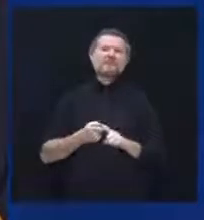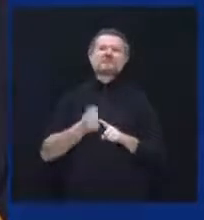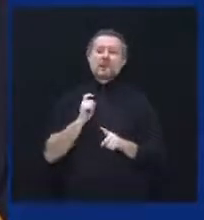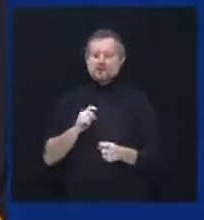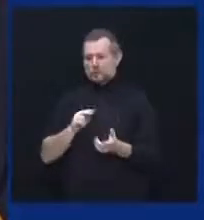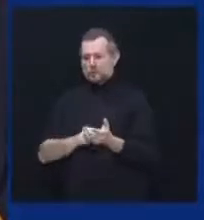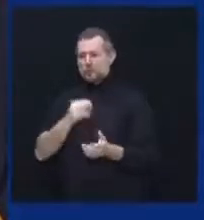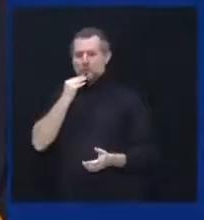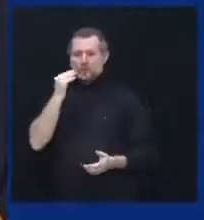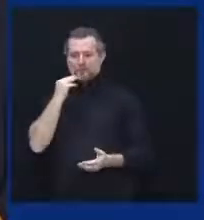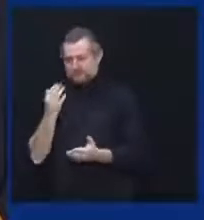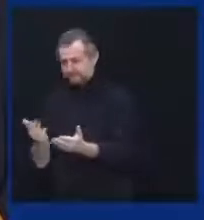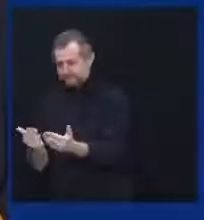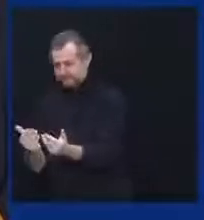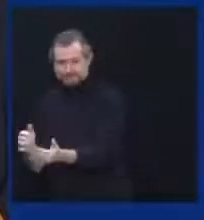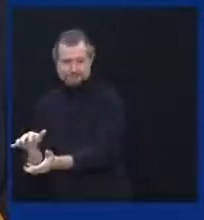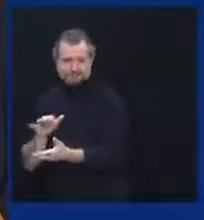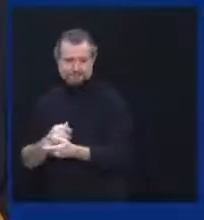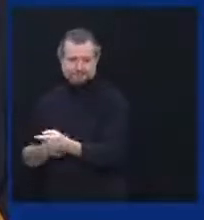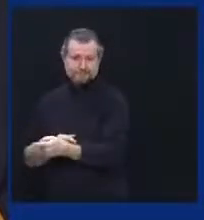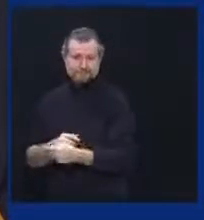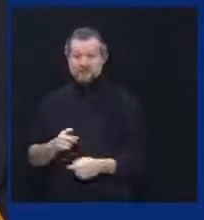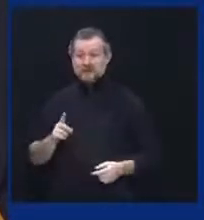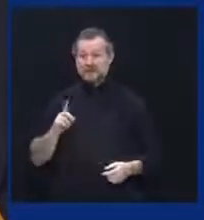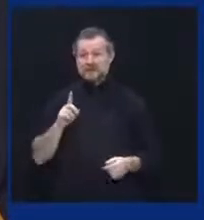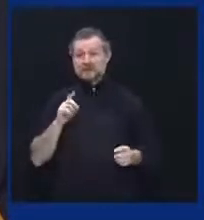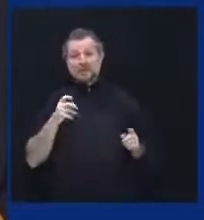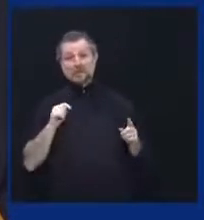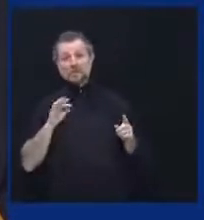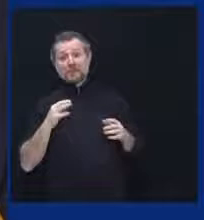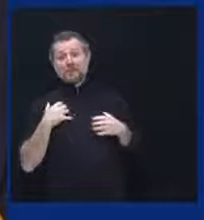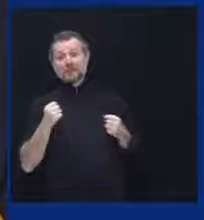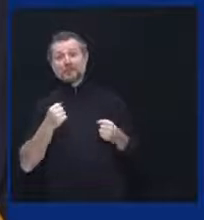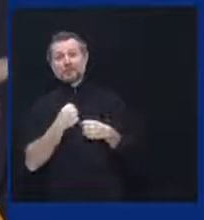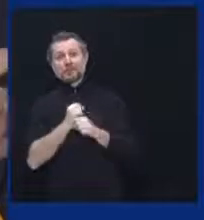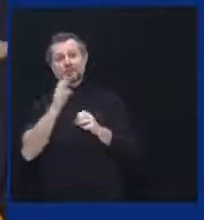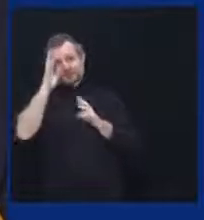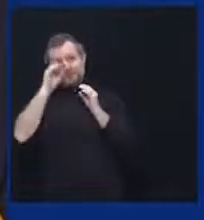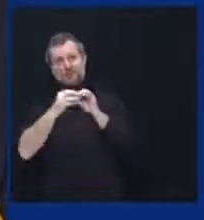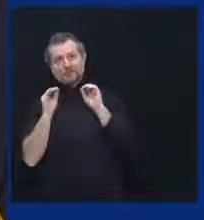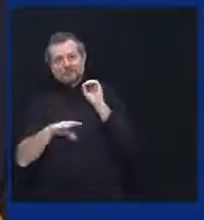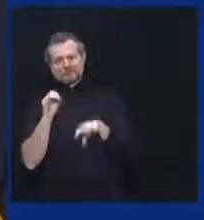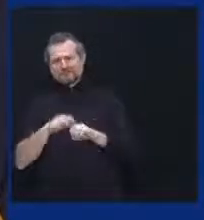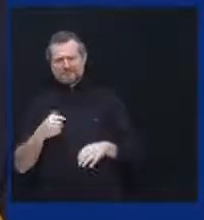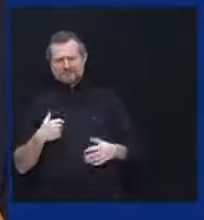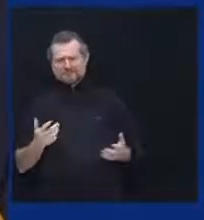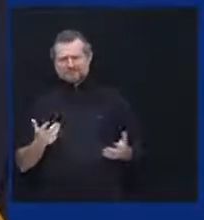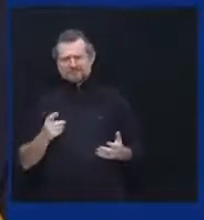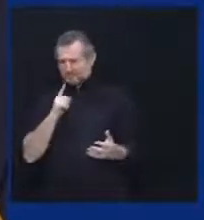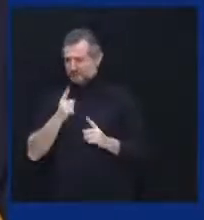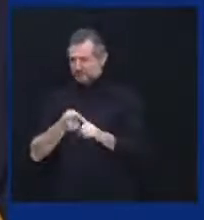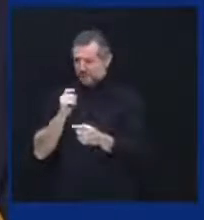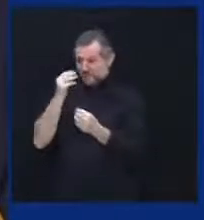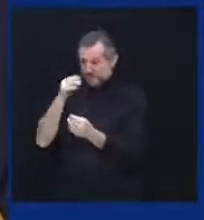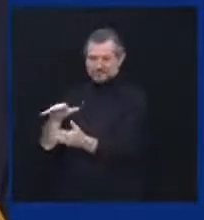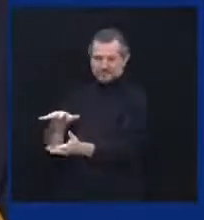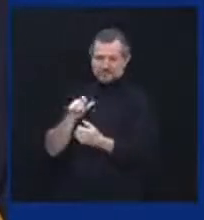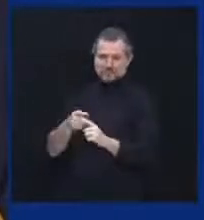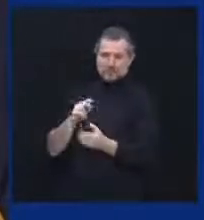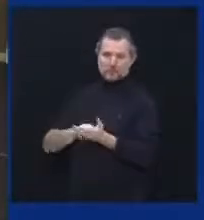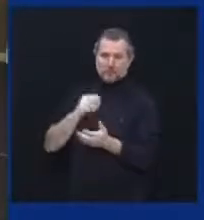homes because they don't create this data. It all comes from the nursing homes. You understand? No, I would just again.